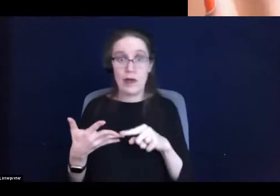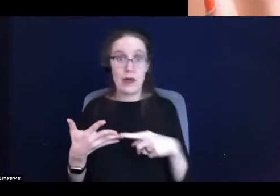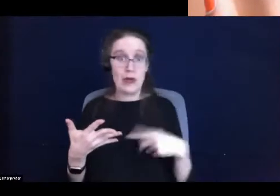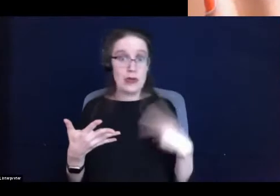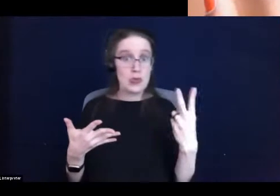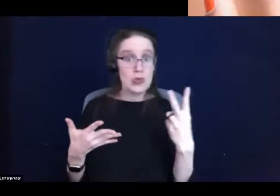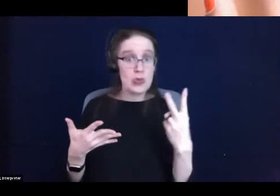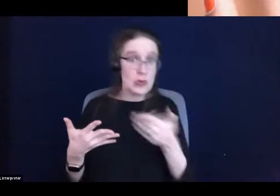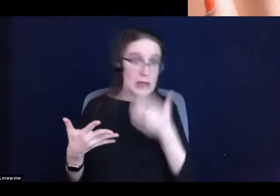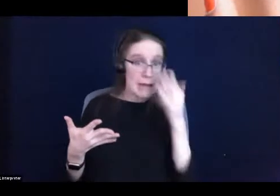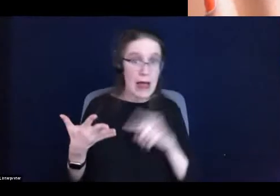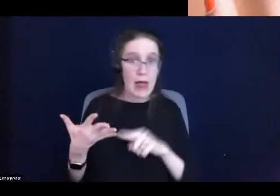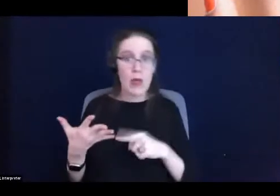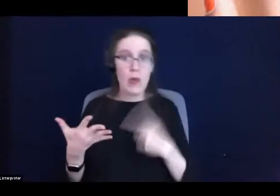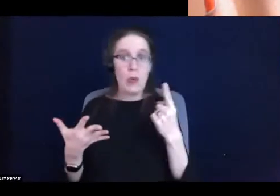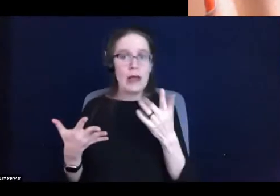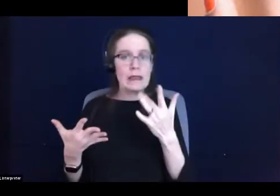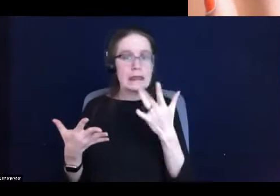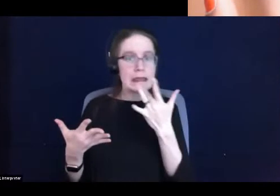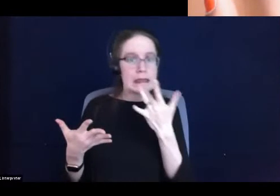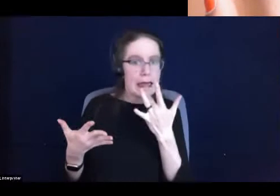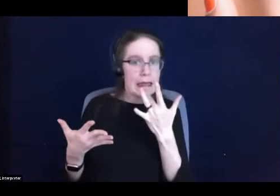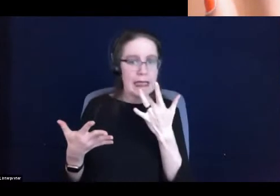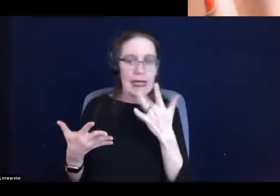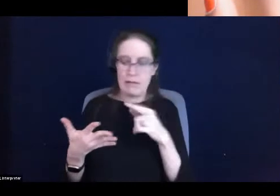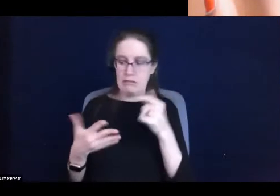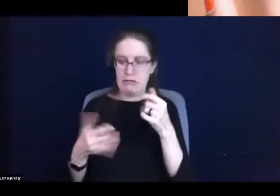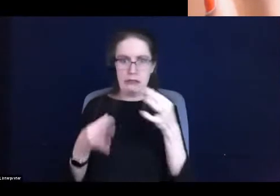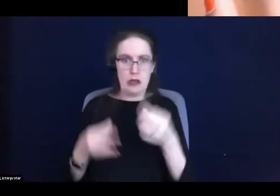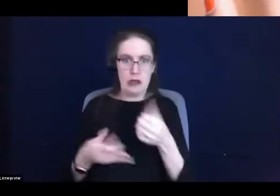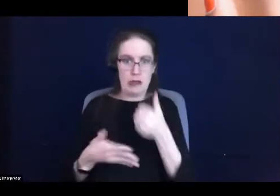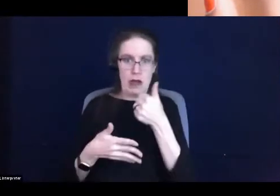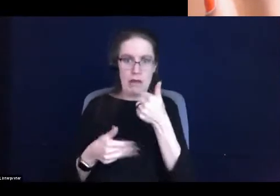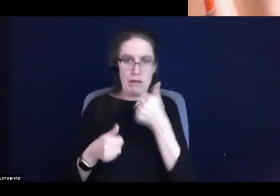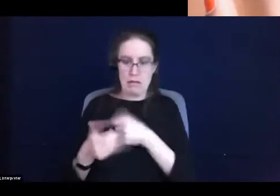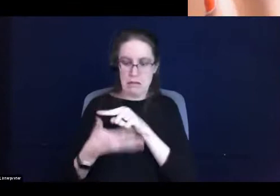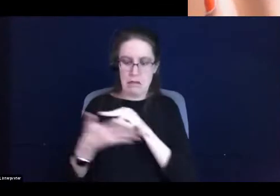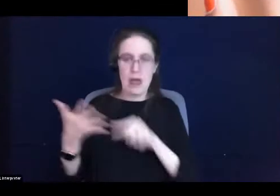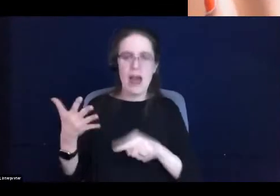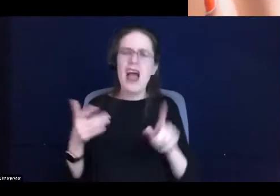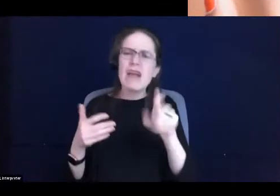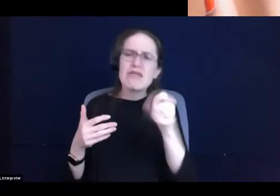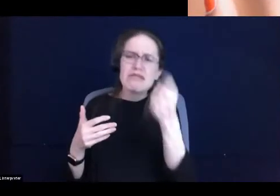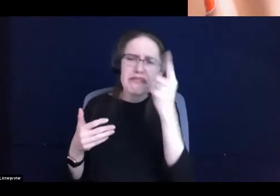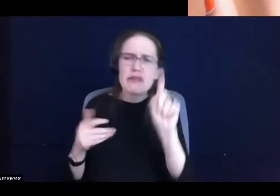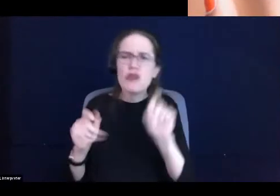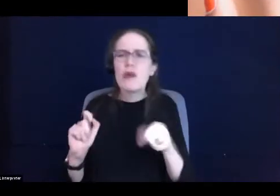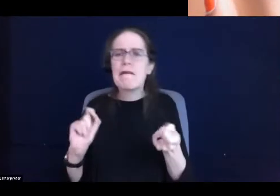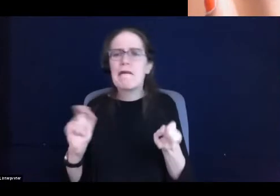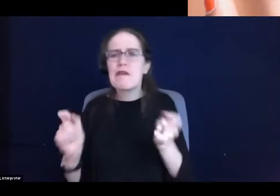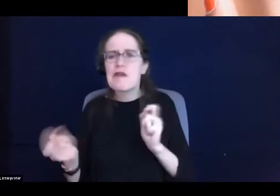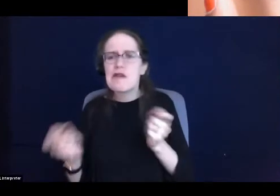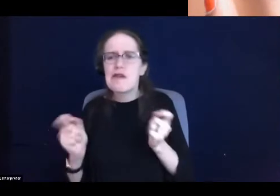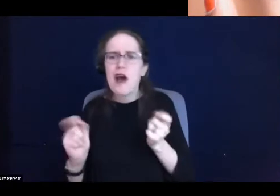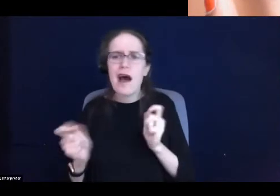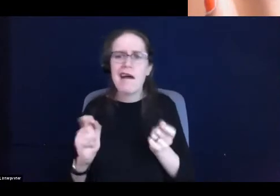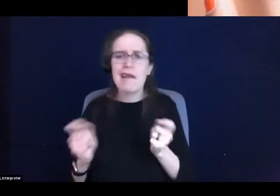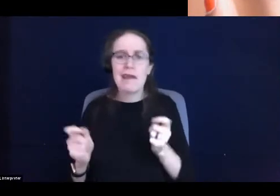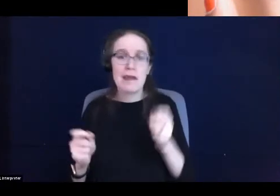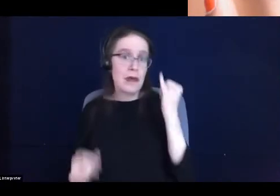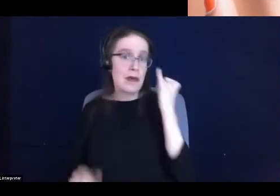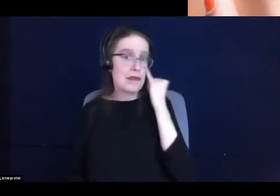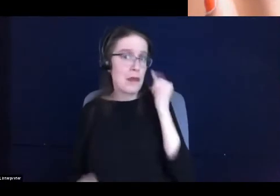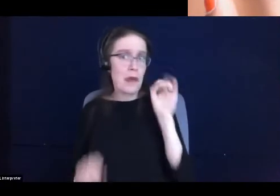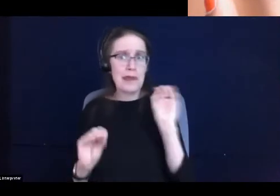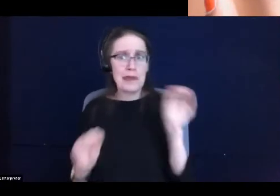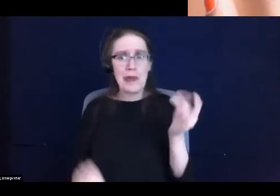taste. Can you describe it to me? And this one can be adjusted however you all see fit. If you don't have anything that you can taste or smell